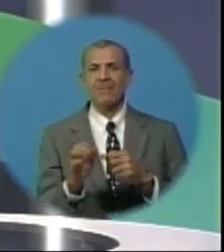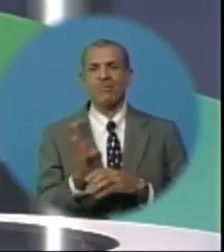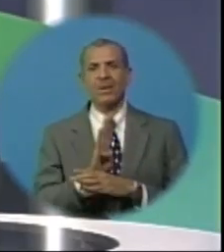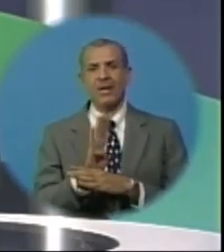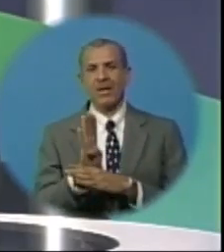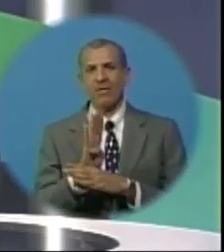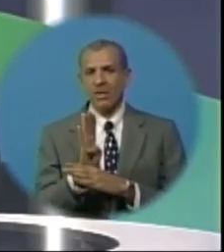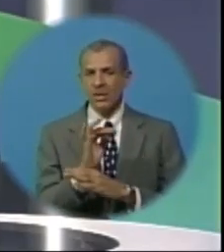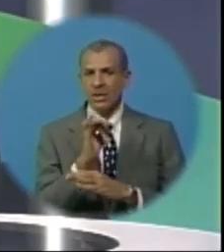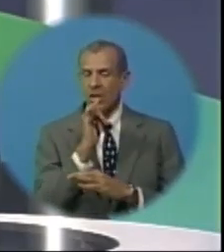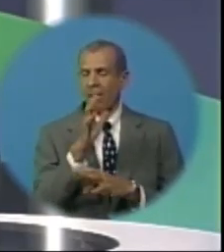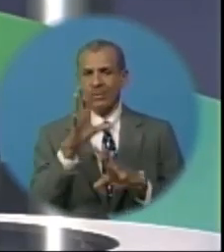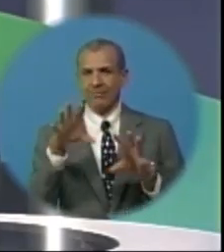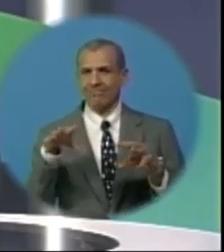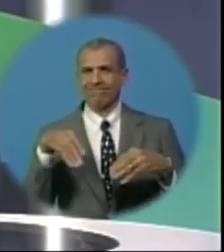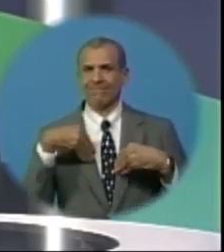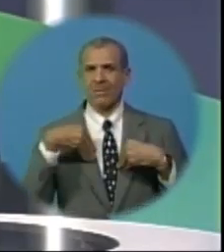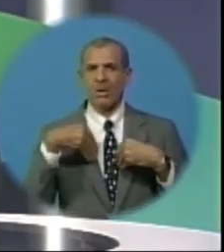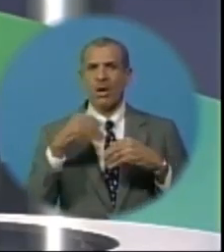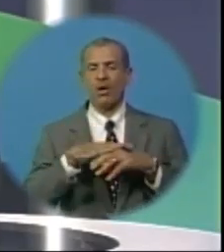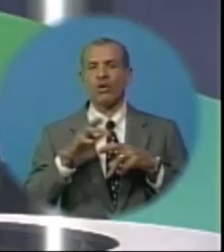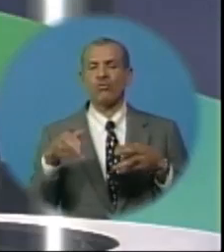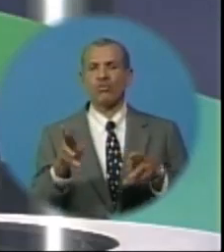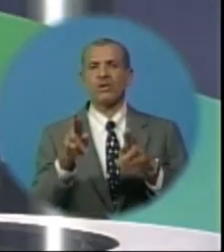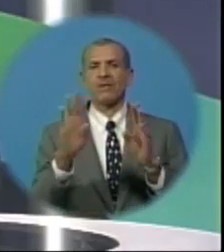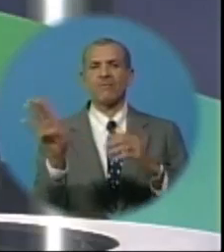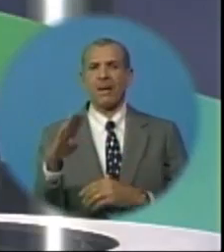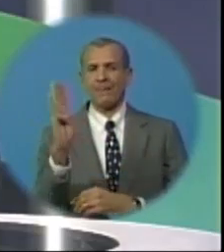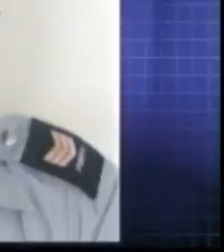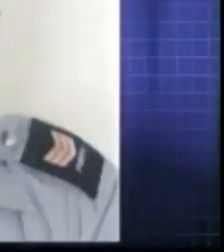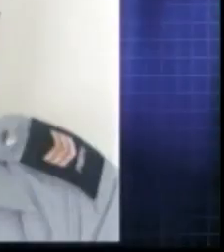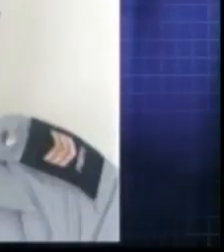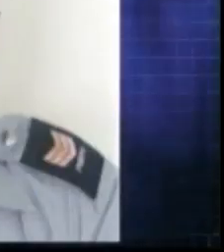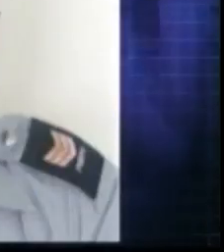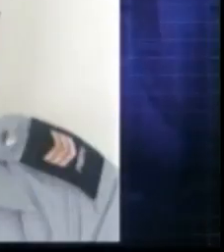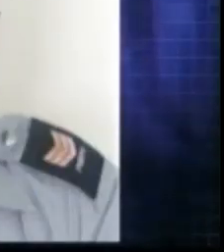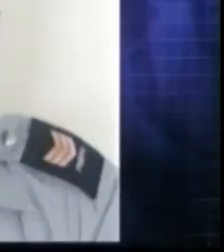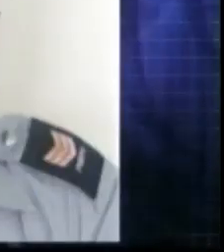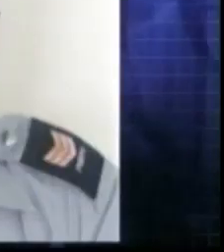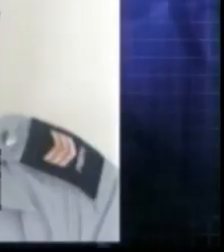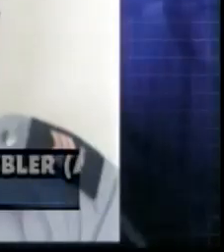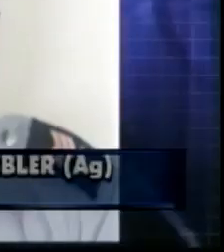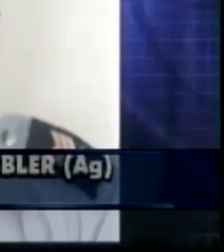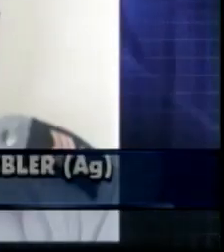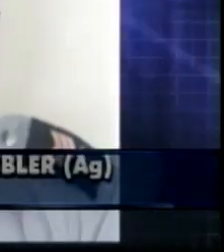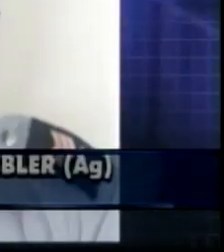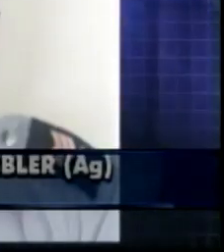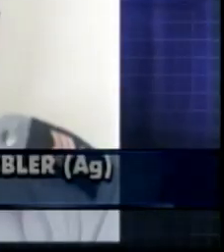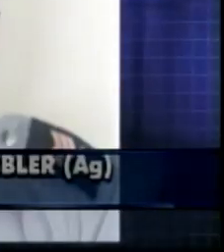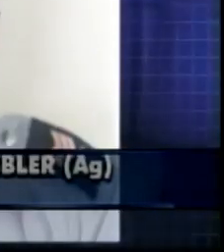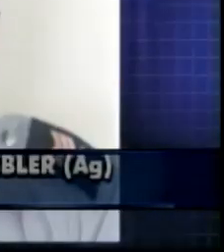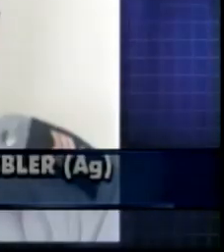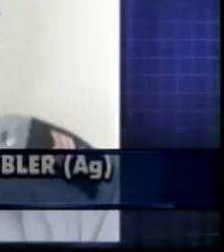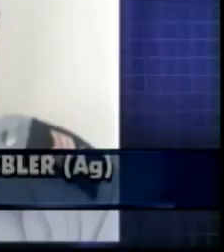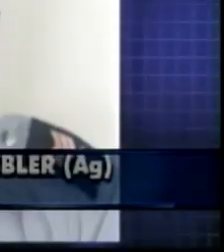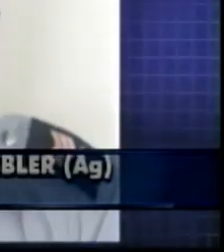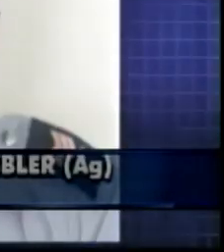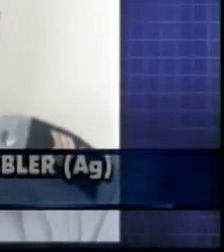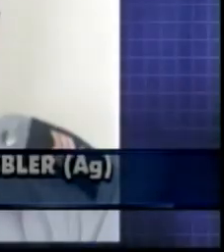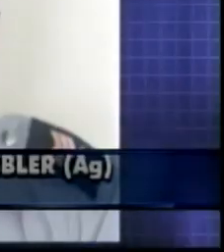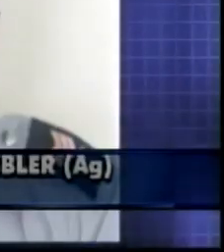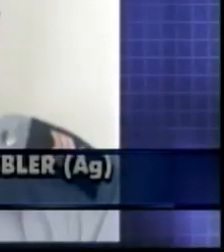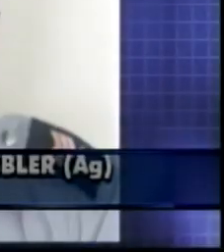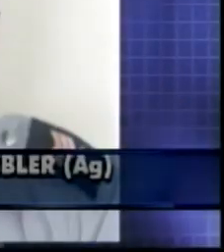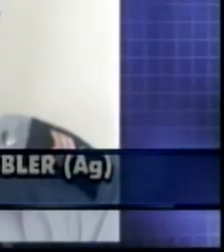behavior will not be tolerated on the roads of Barbados. I can confirm that we are conducting investigations into an